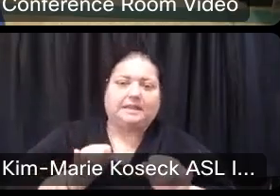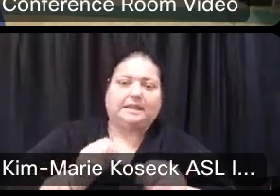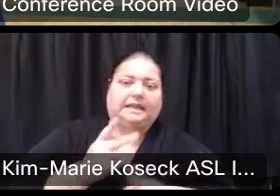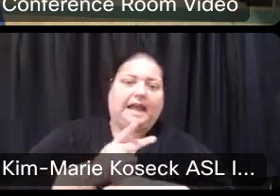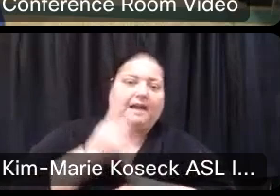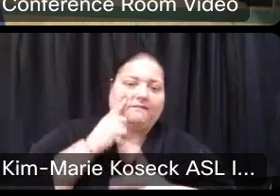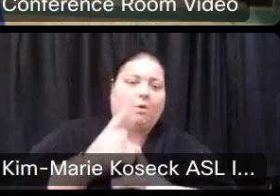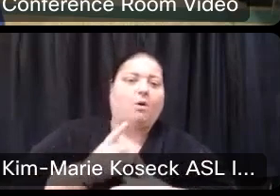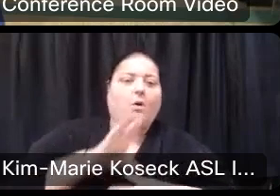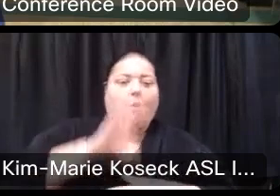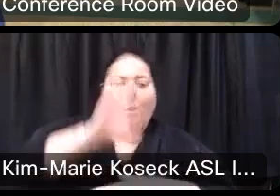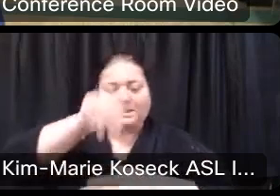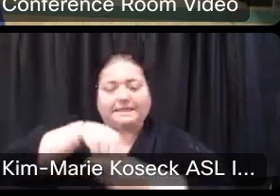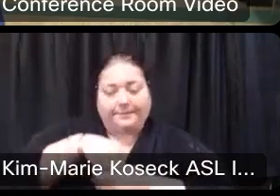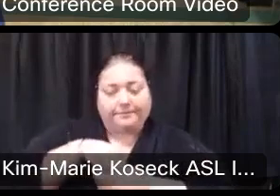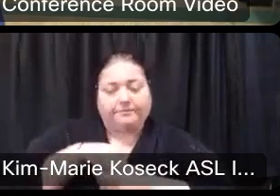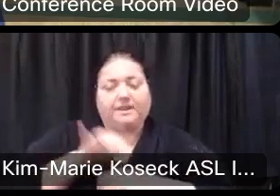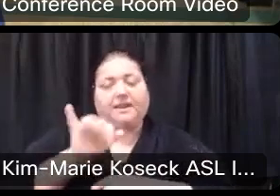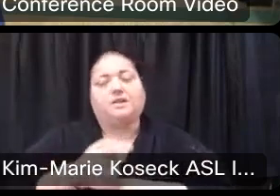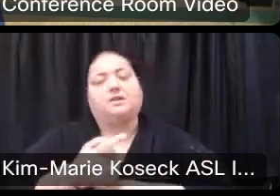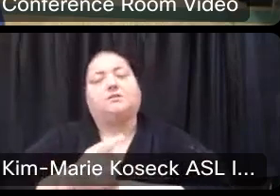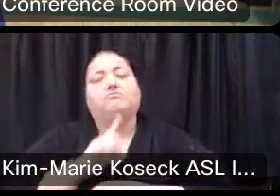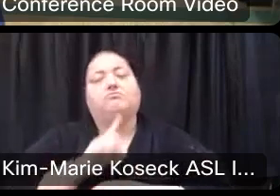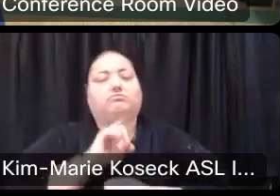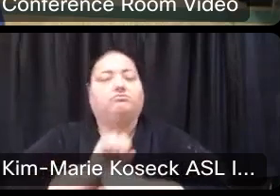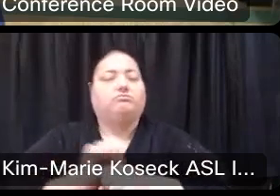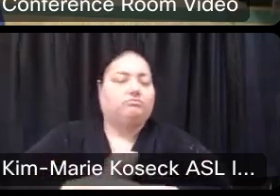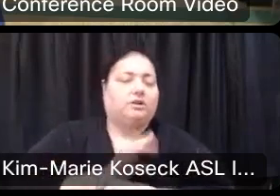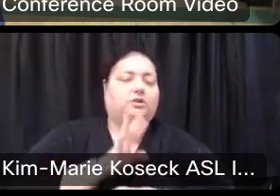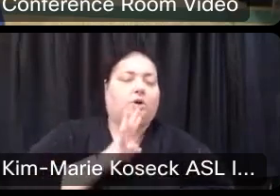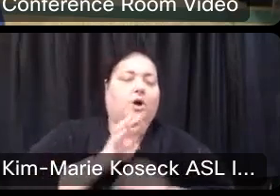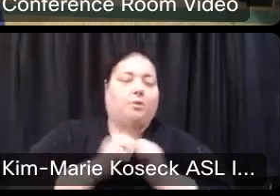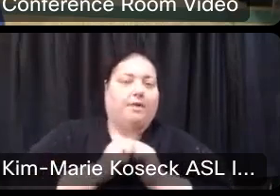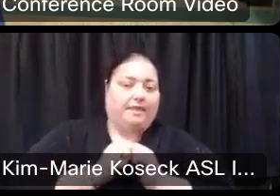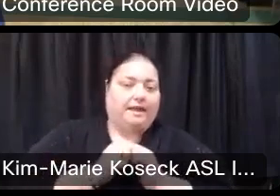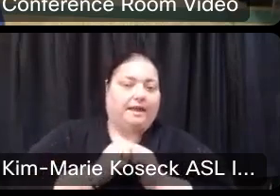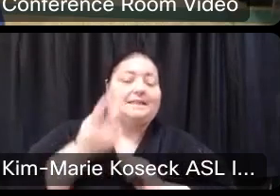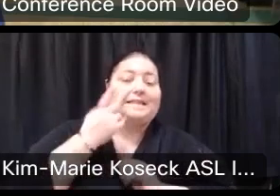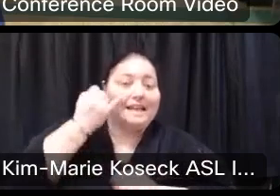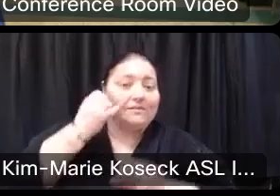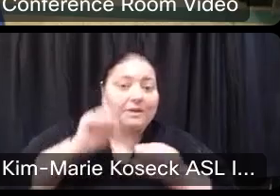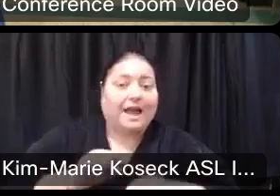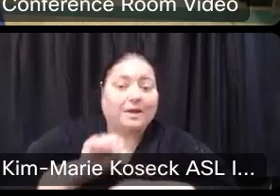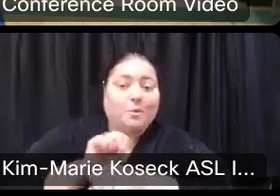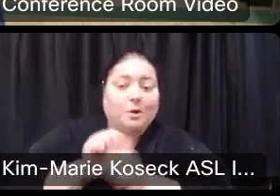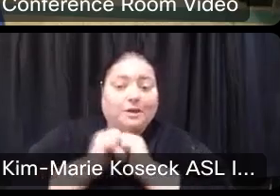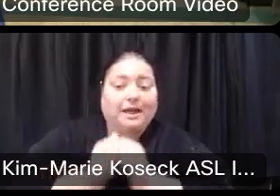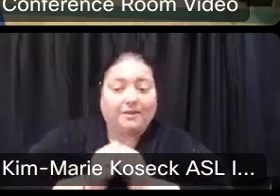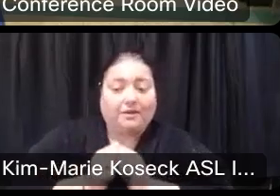that's another thing we should just talk to and see if we can work together with that